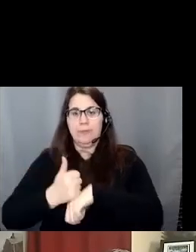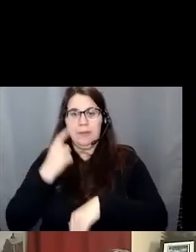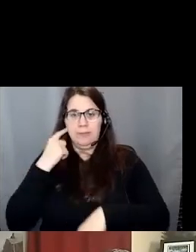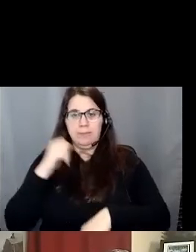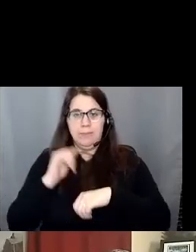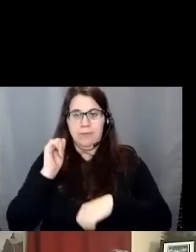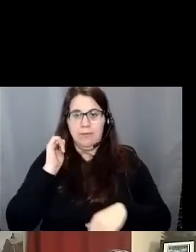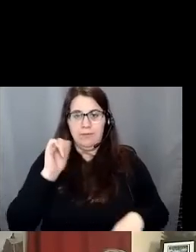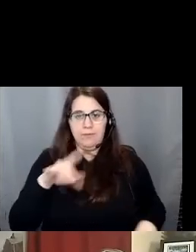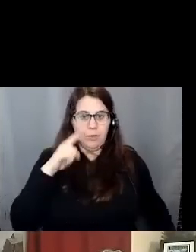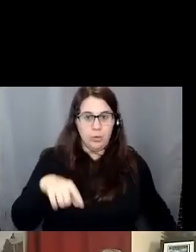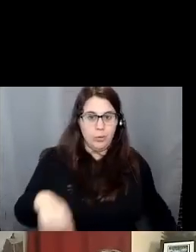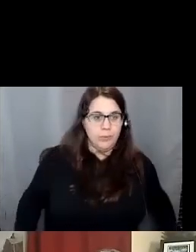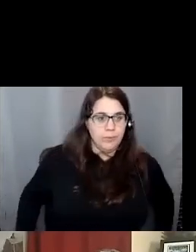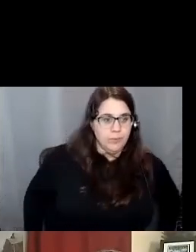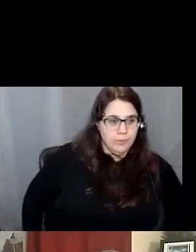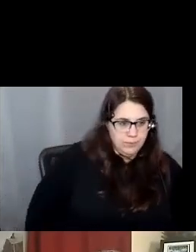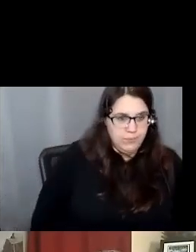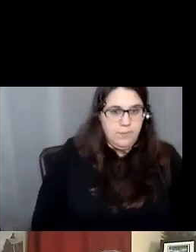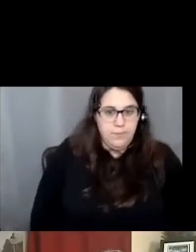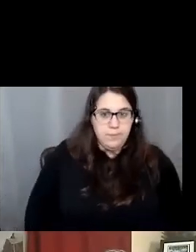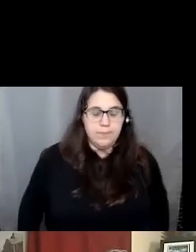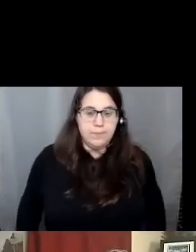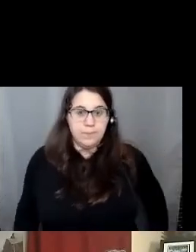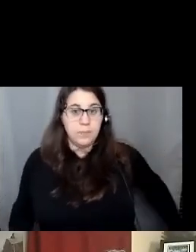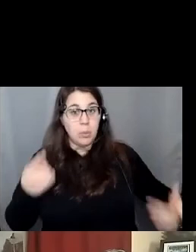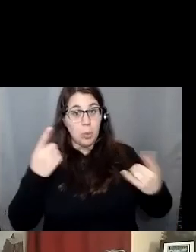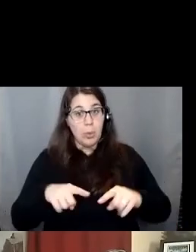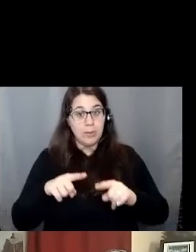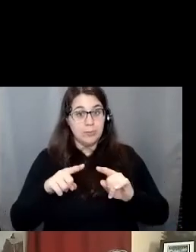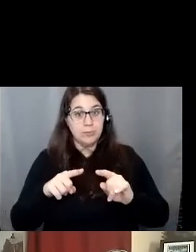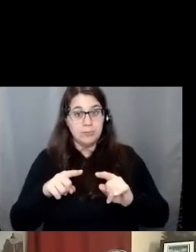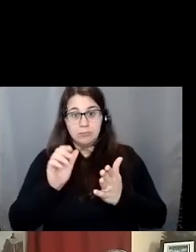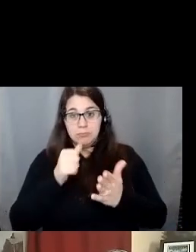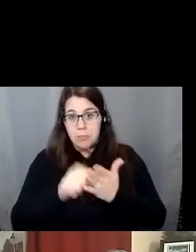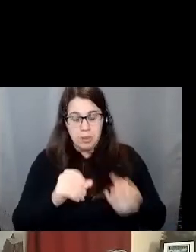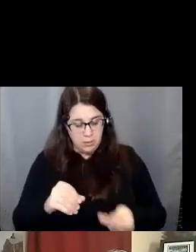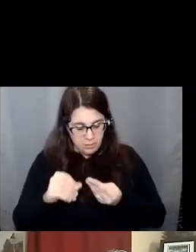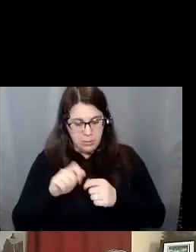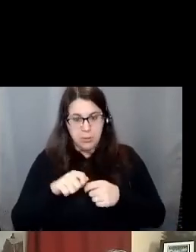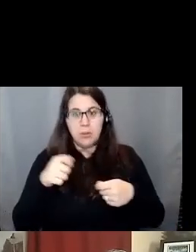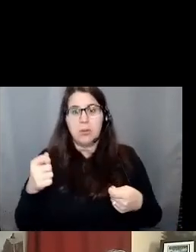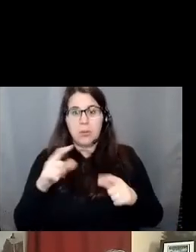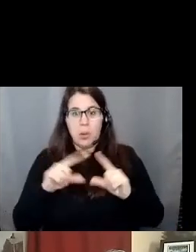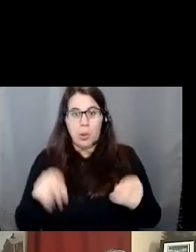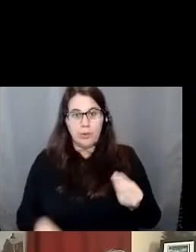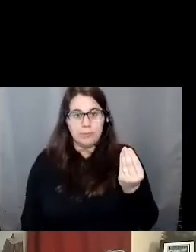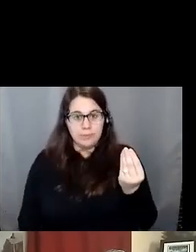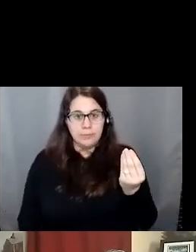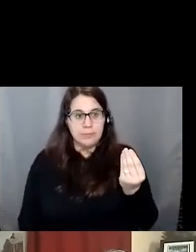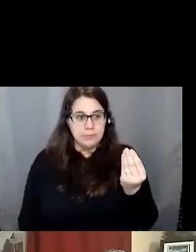card then is finished and they send it out in the mail and you receive it, then going back one step, again, here on this